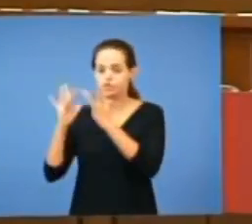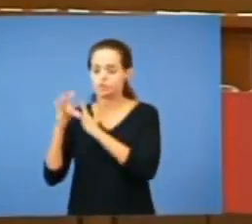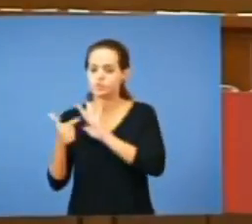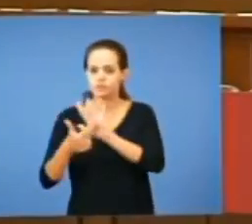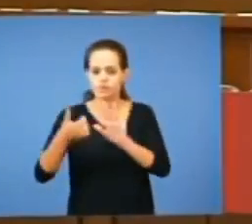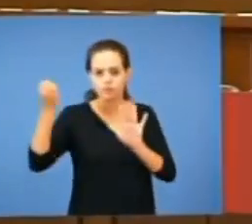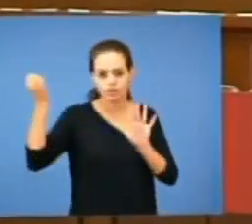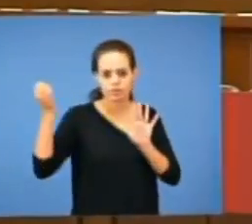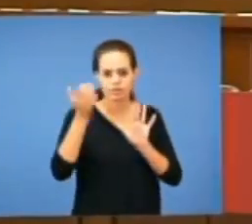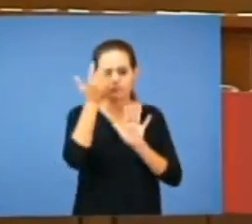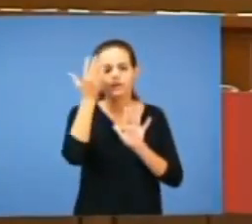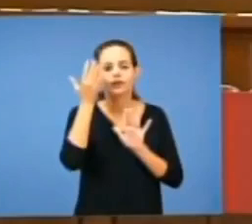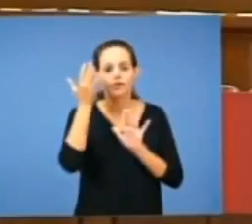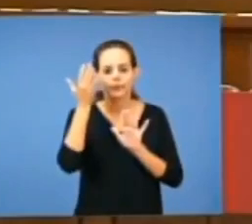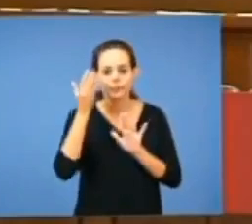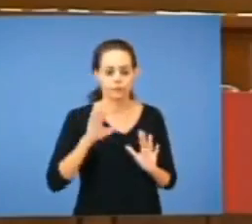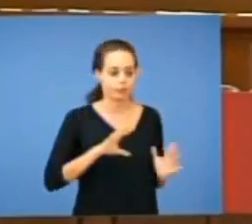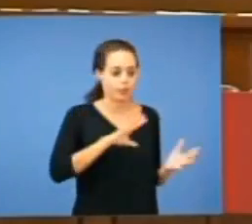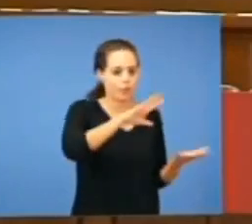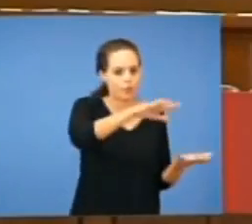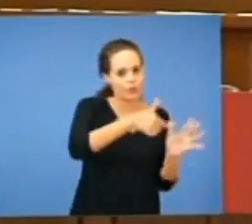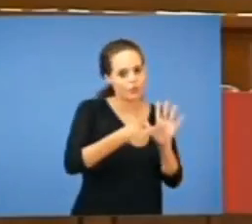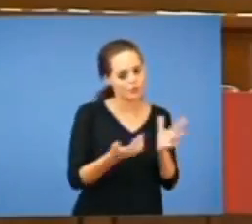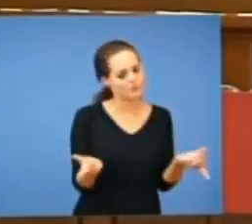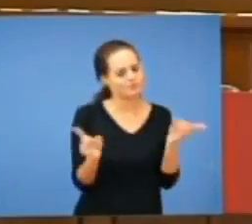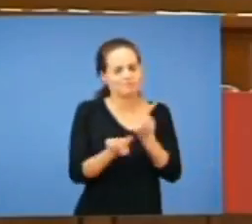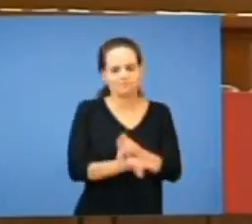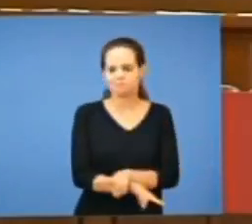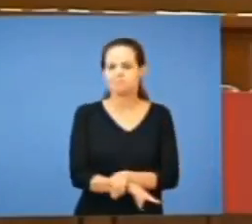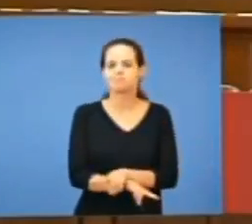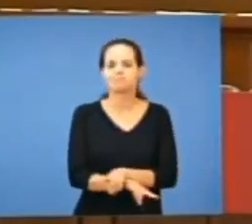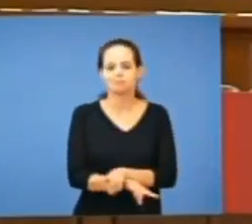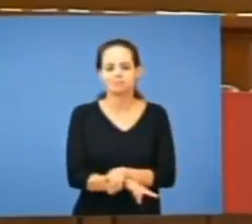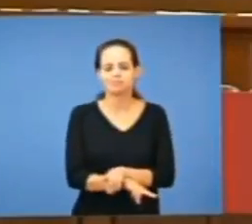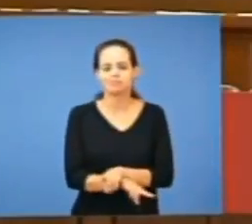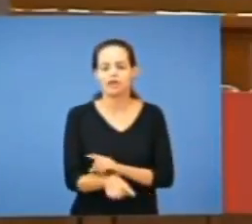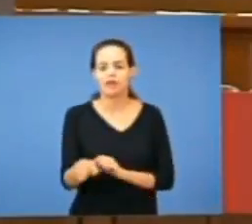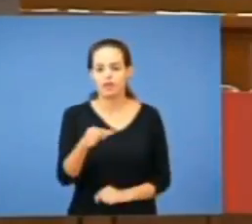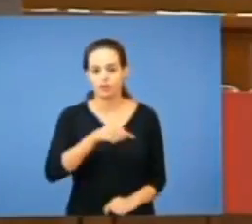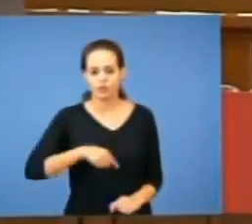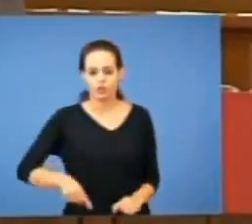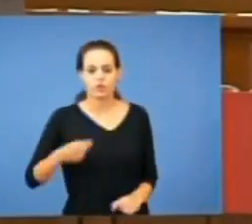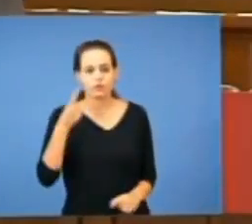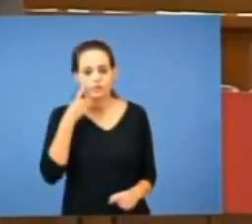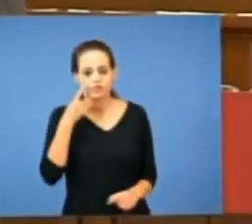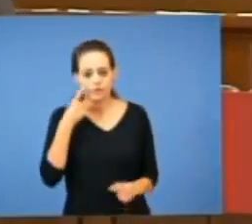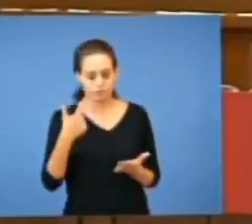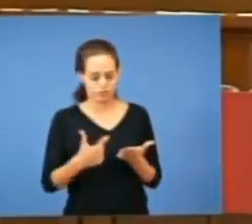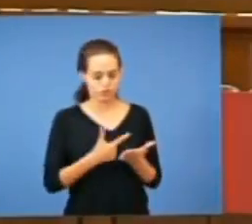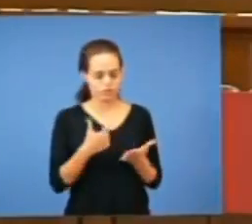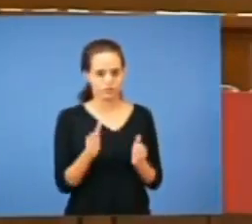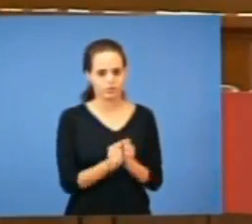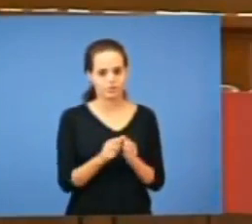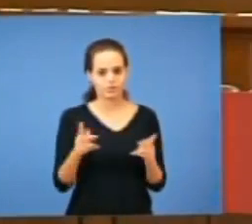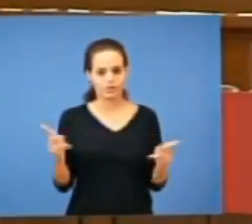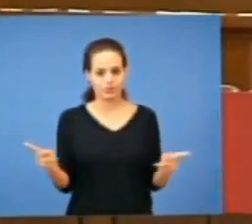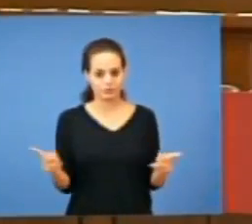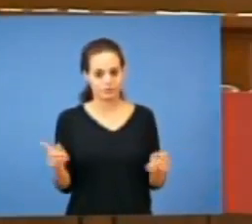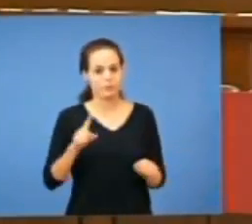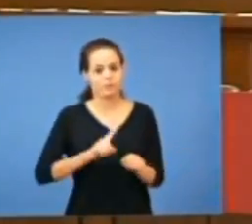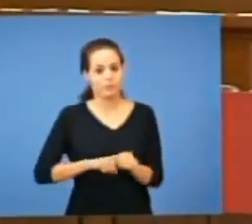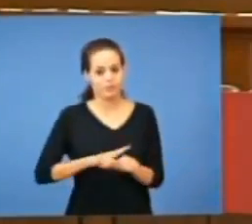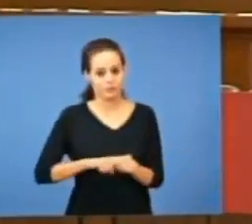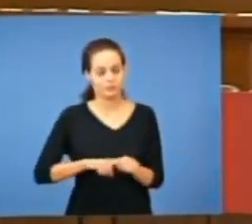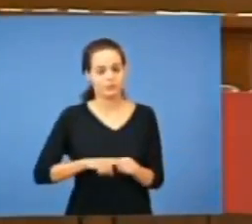of the apparition of Christ, my brethren, was the opposite. When you see them, we're going to see in the book of Revelation. The time will come, you